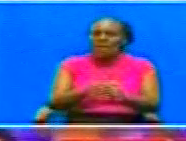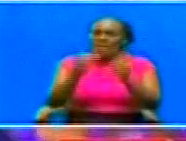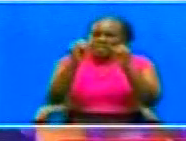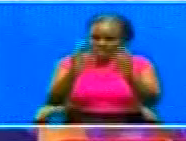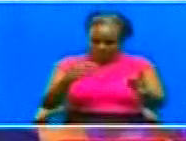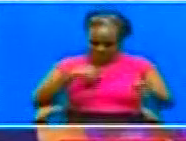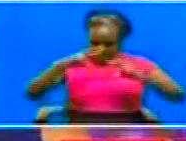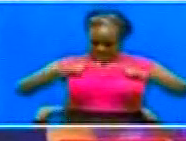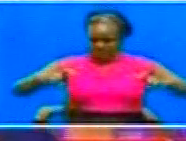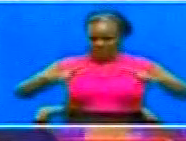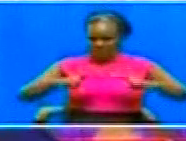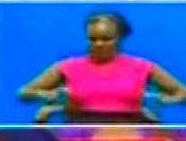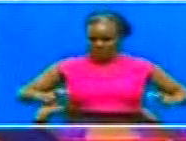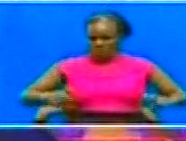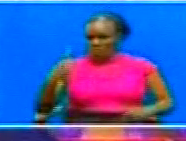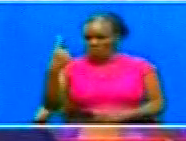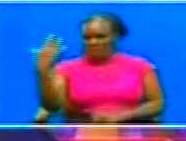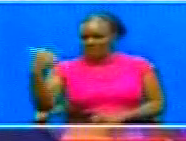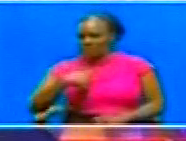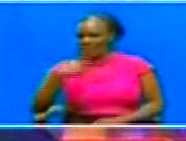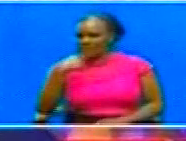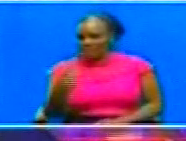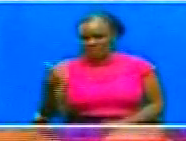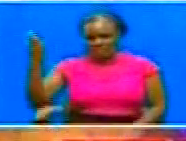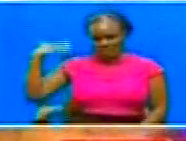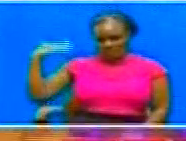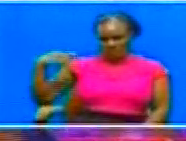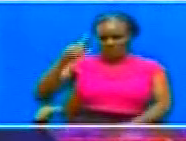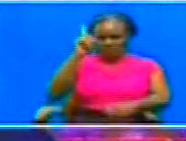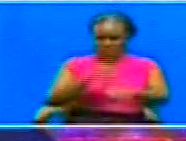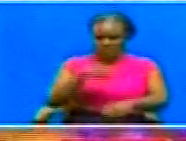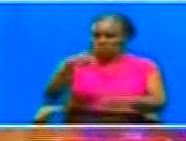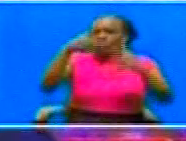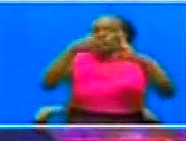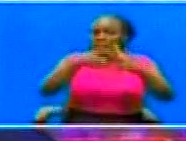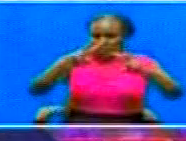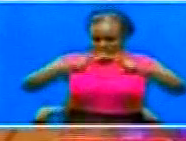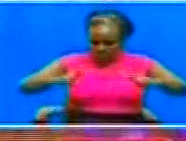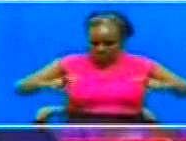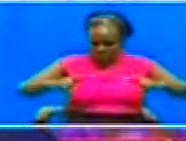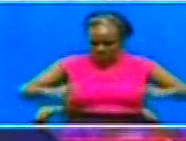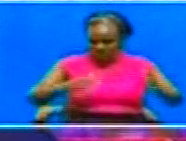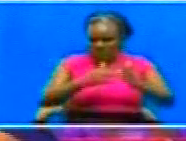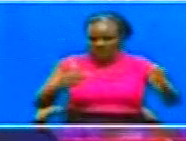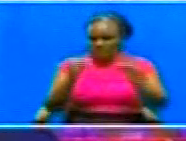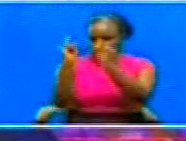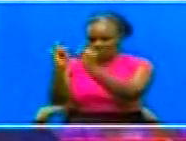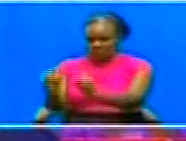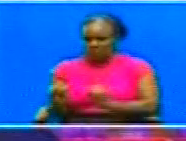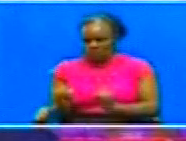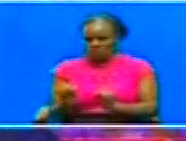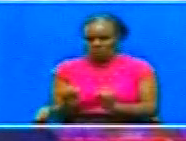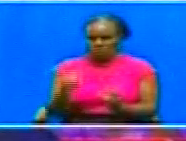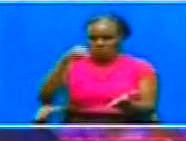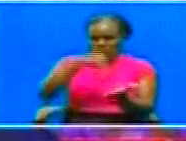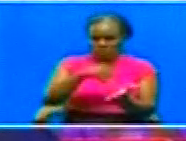was investigating, and this is one thing that I said early on, whenever you start an investigation against any individual, you